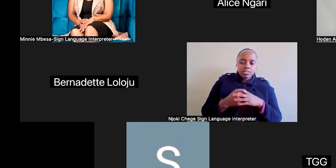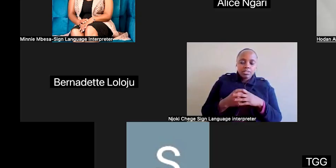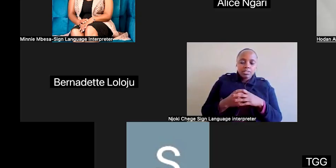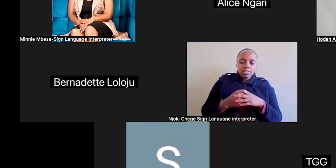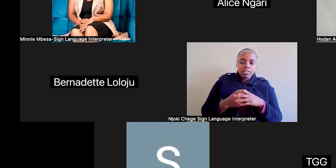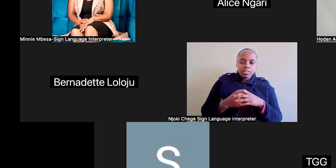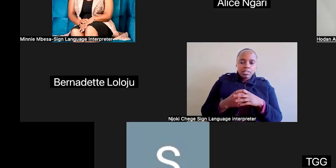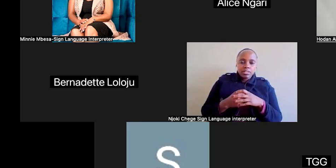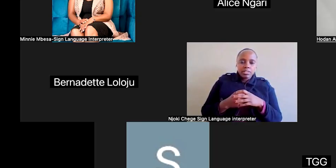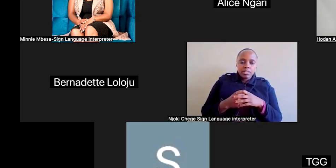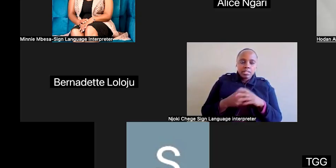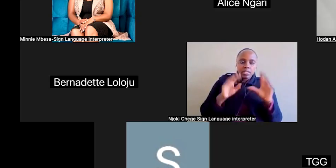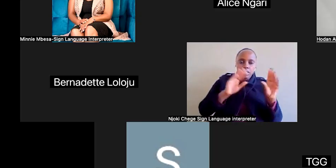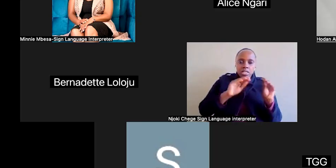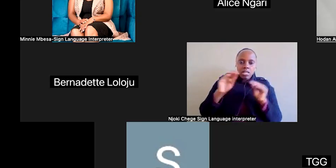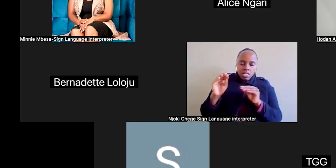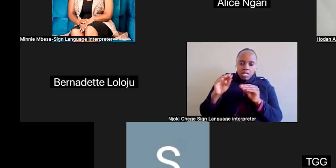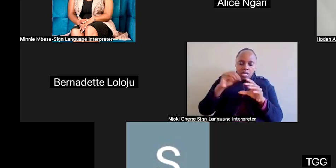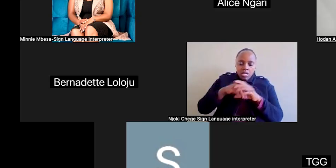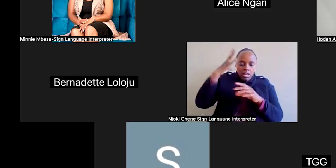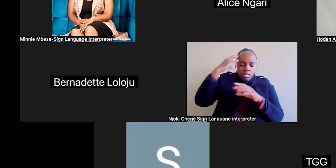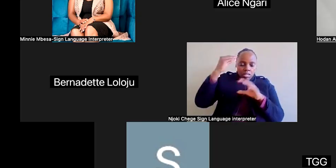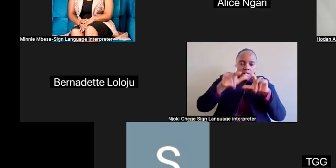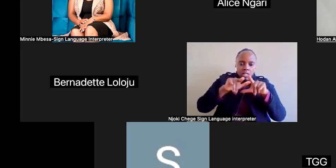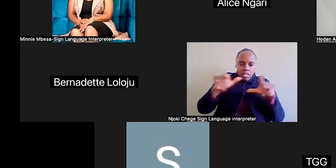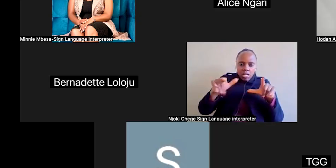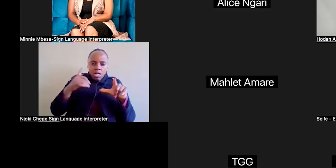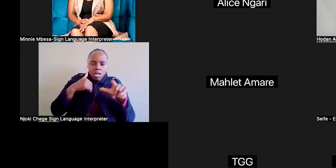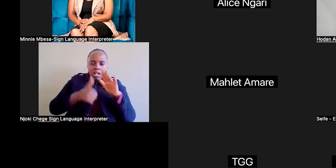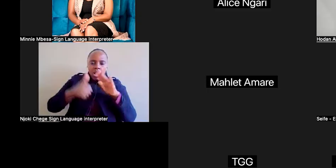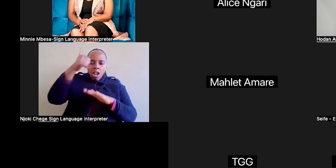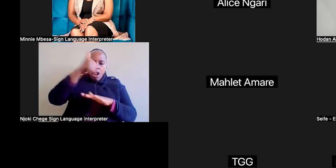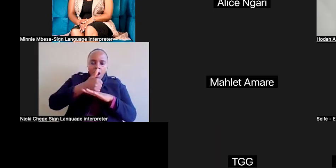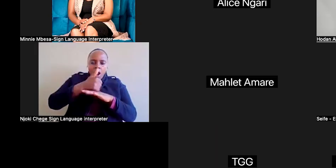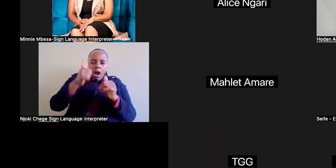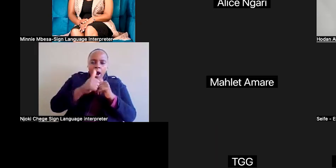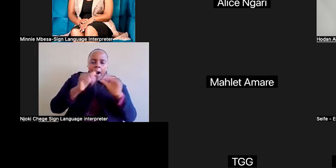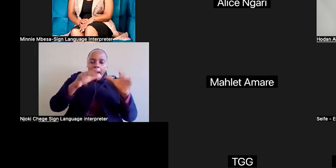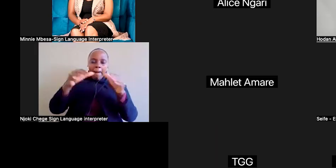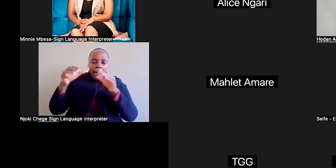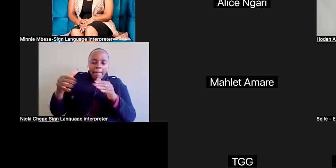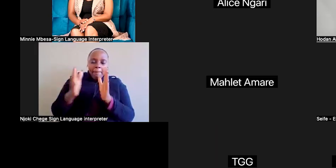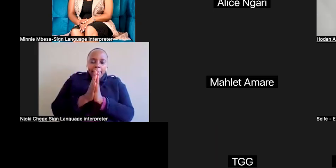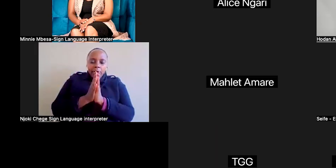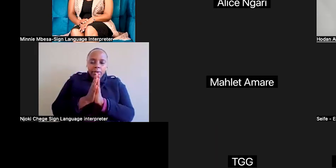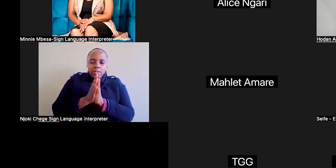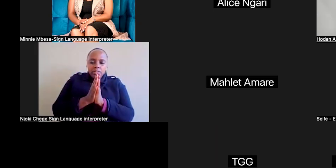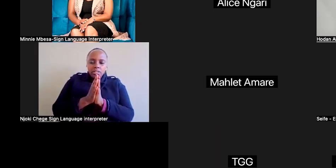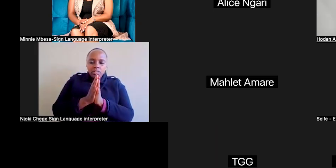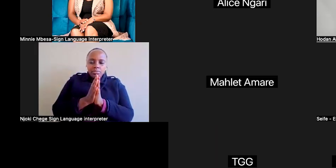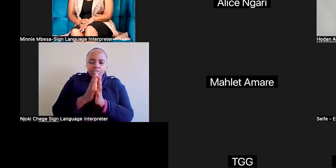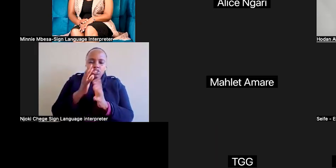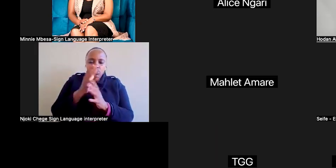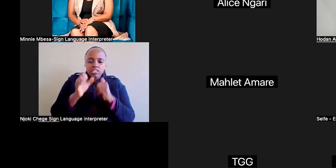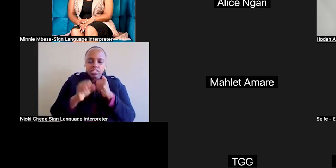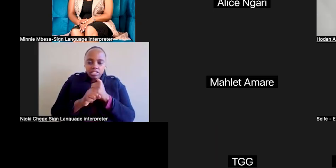that the efforts and movement building in Somaliland are establishment of grassroots community structures, and